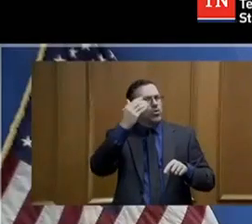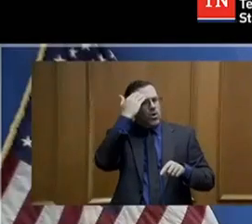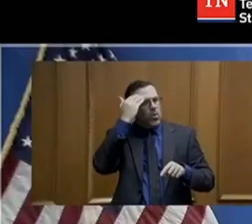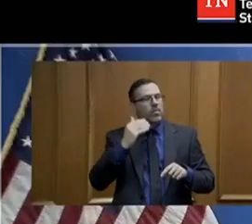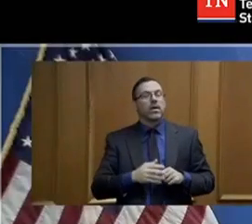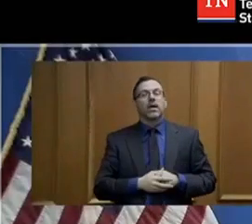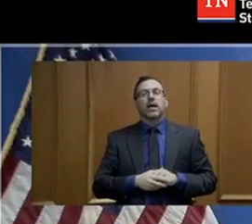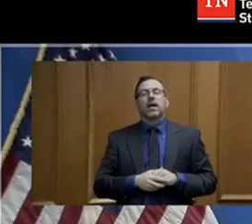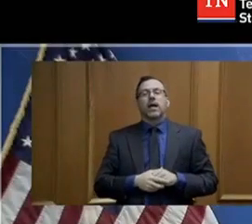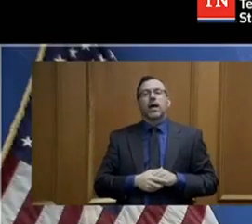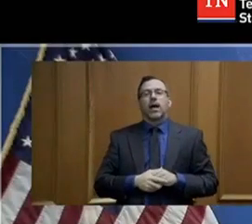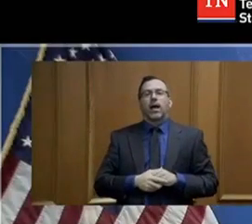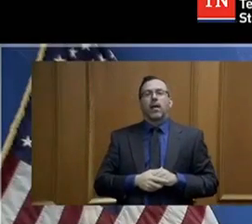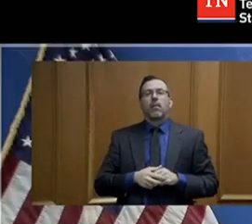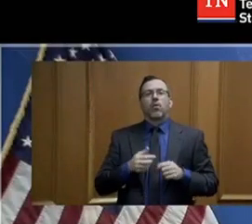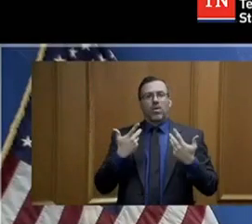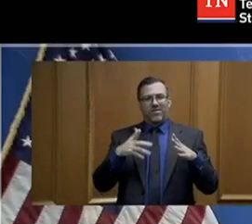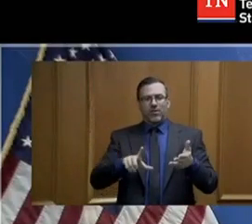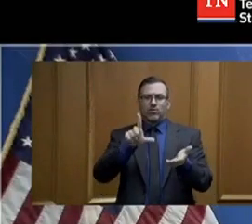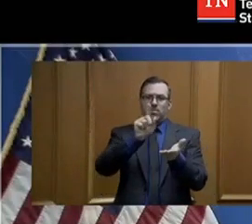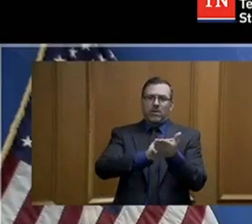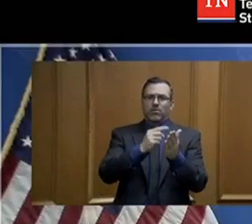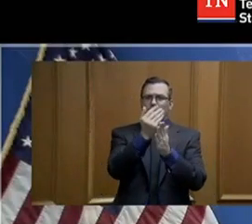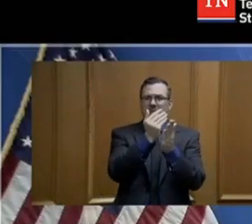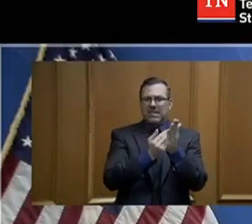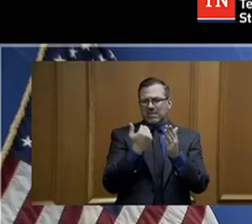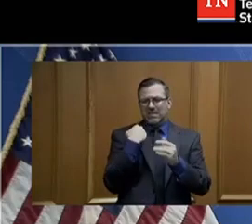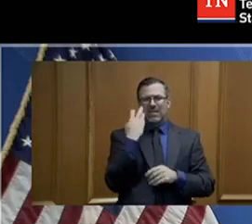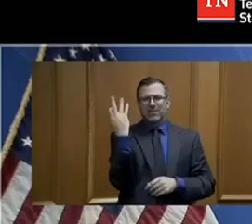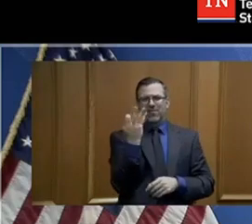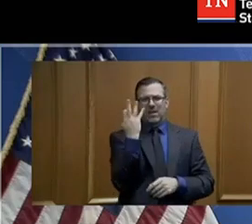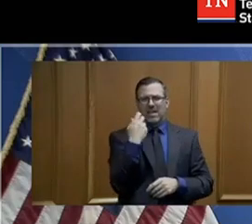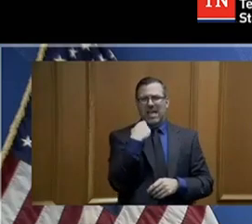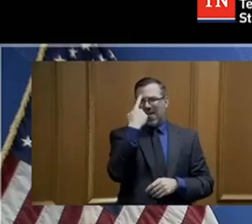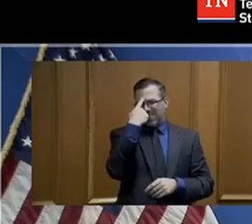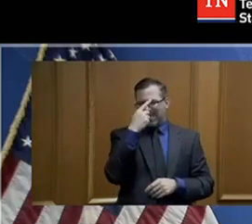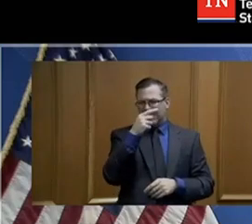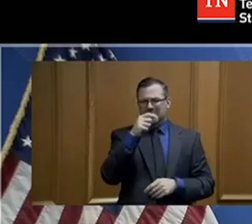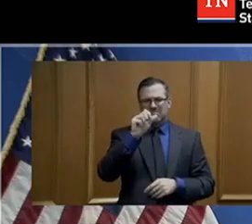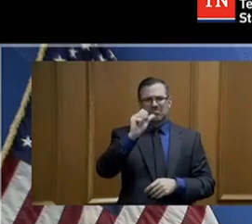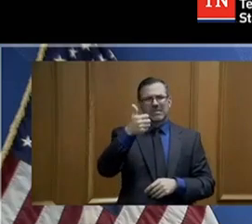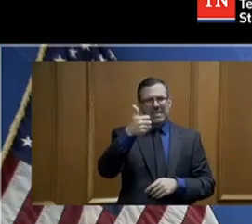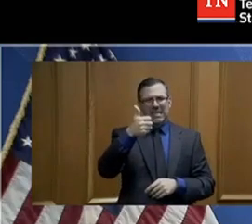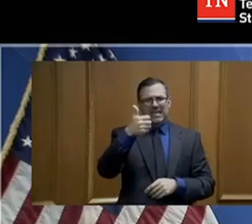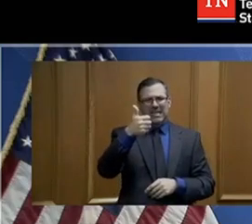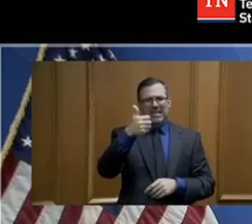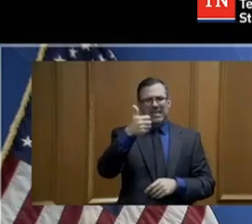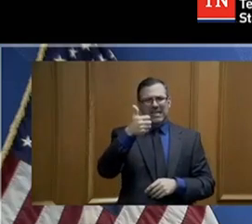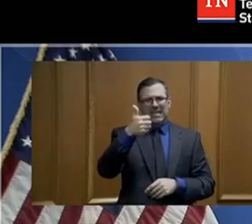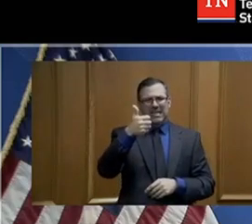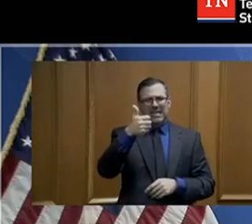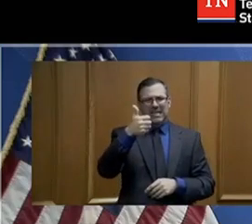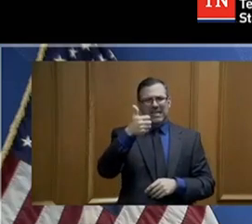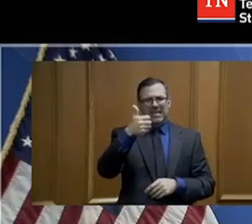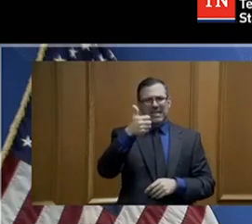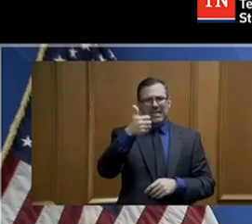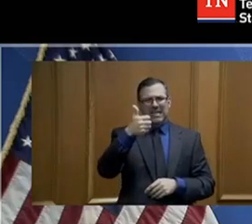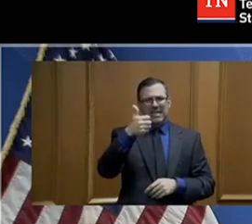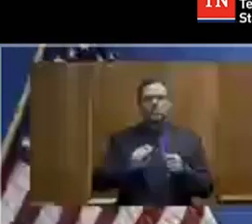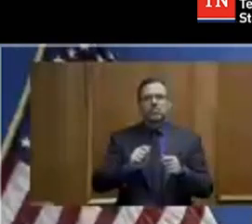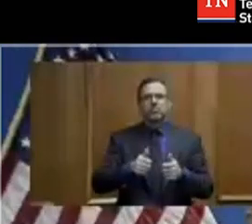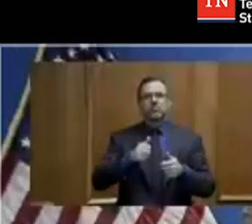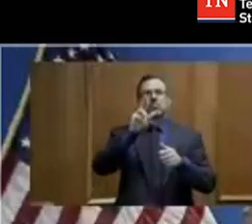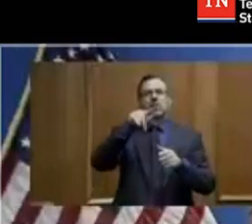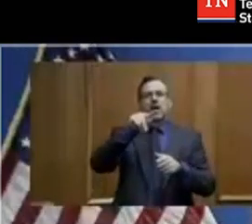I'll remind you that we did publish a list on Friday. I believe there were 10 on that list, and we'll update that again on this Friday.